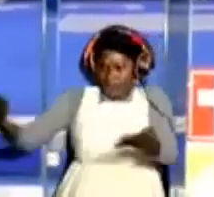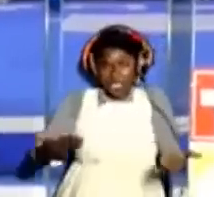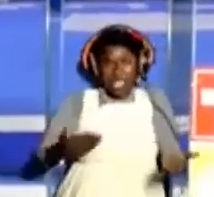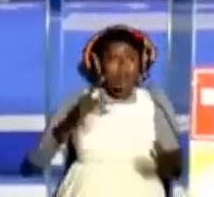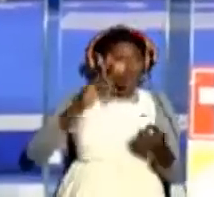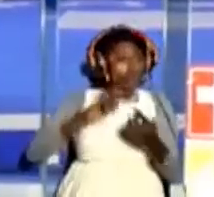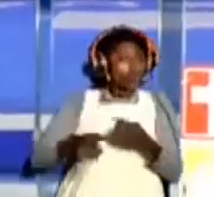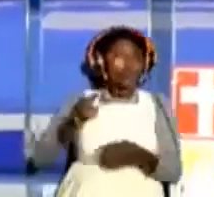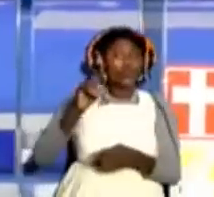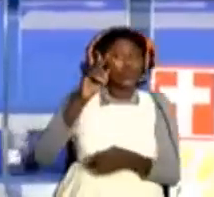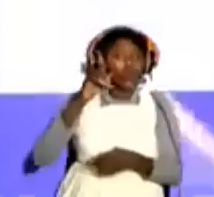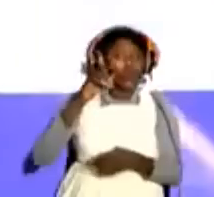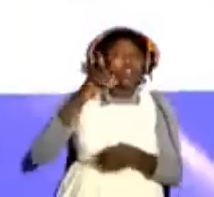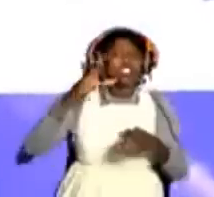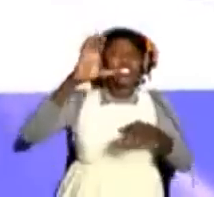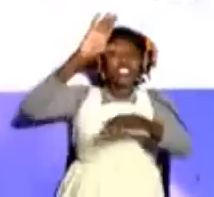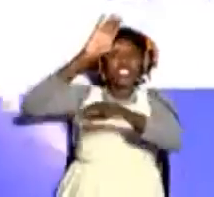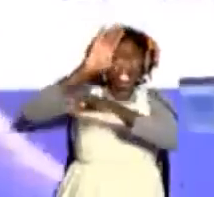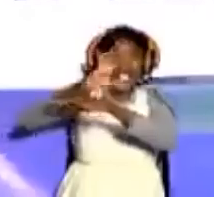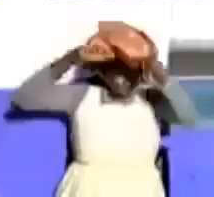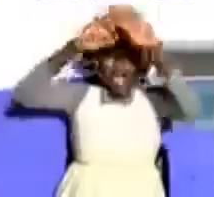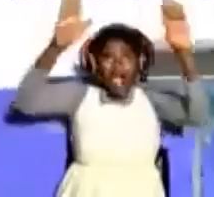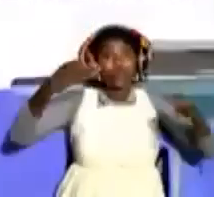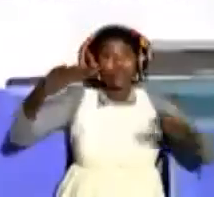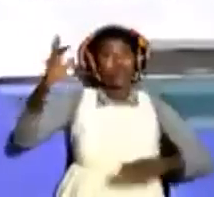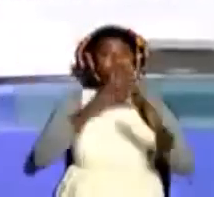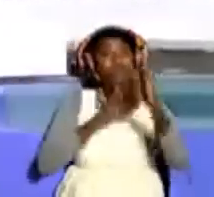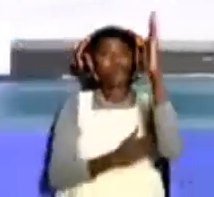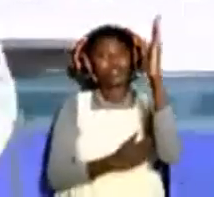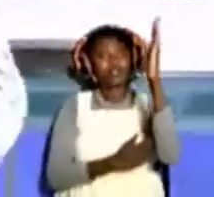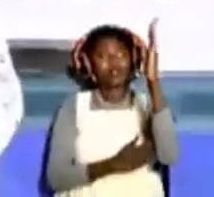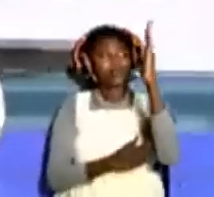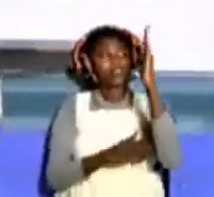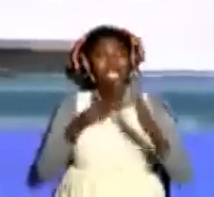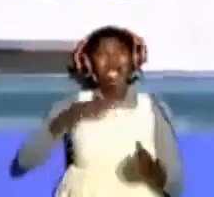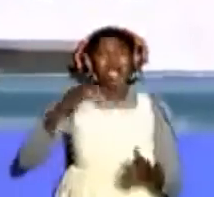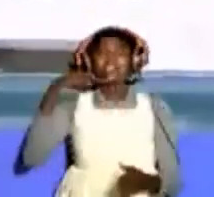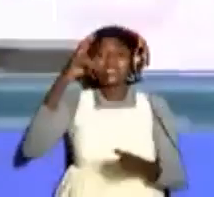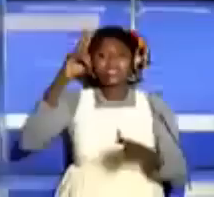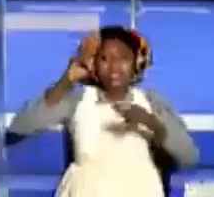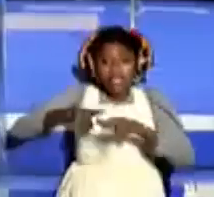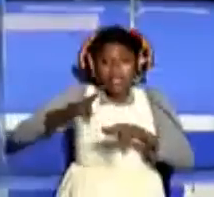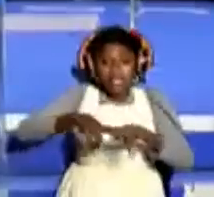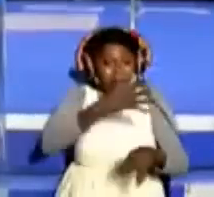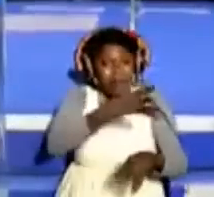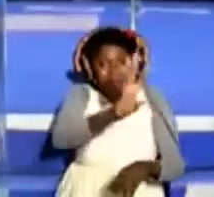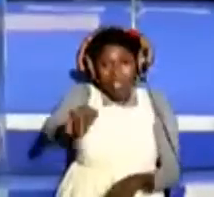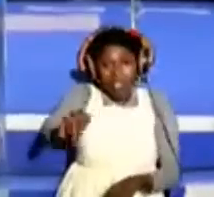house. He took them to the sanctuary, to the house of God. And he sat them down.